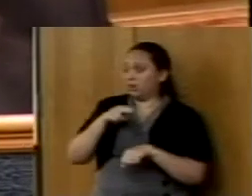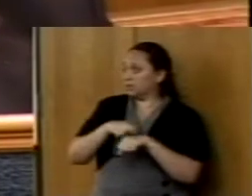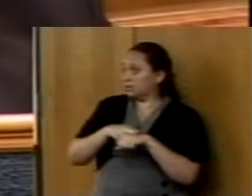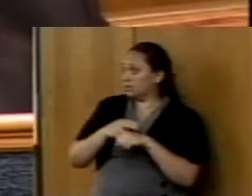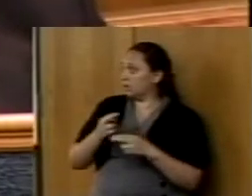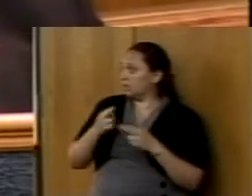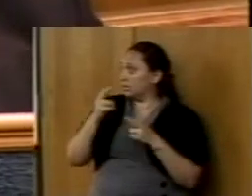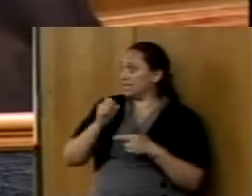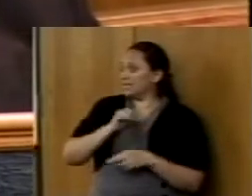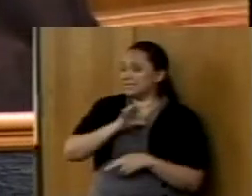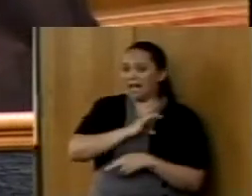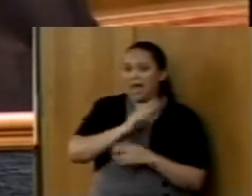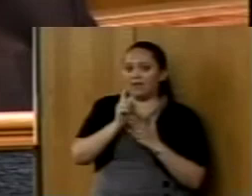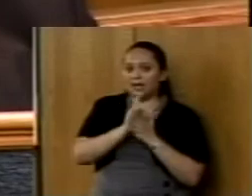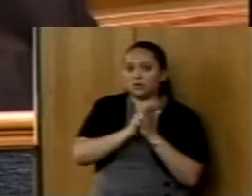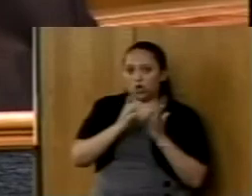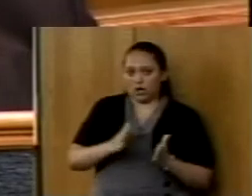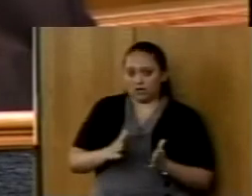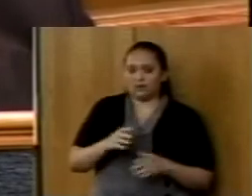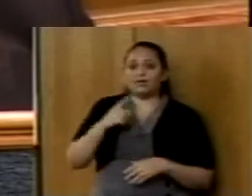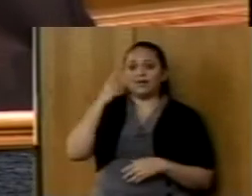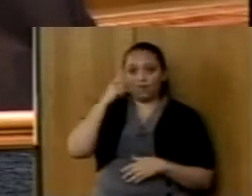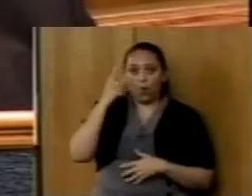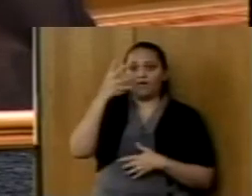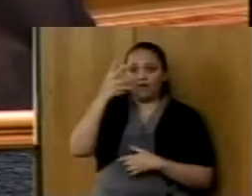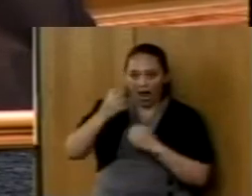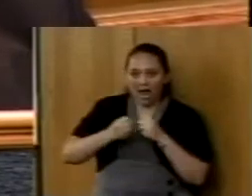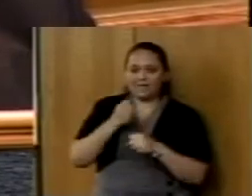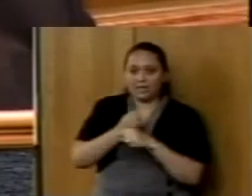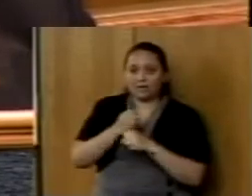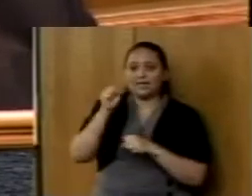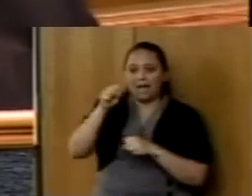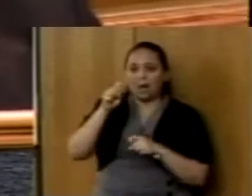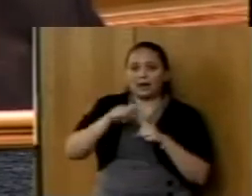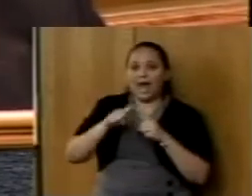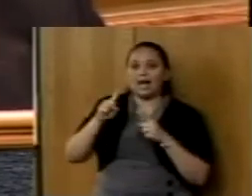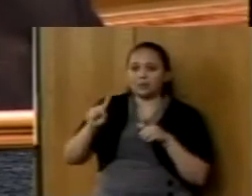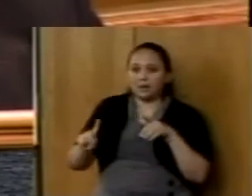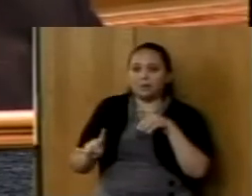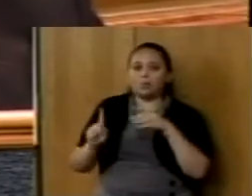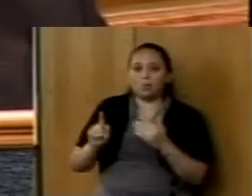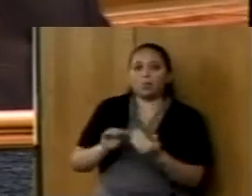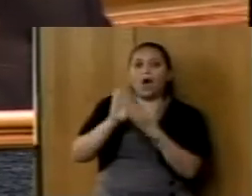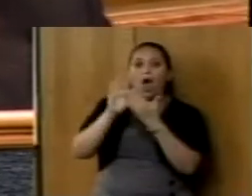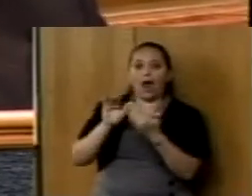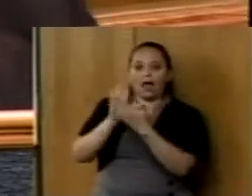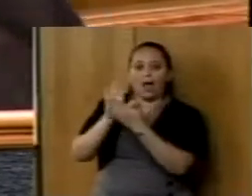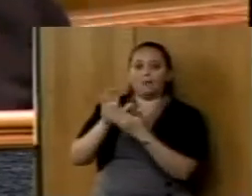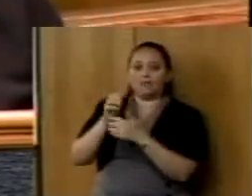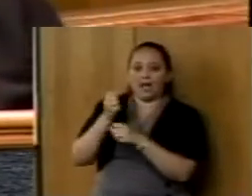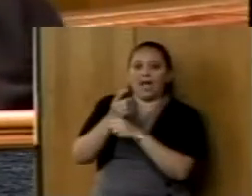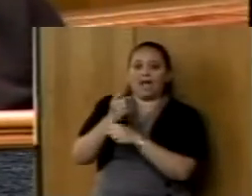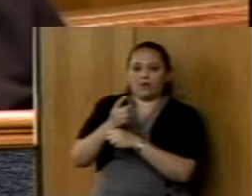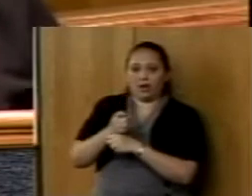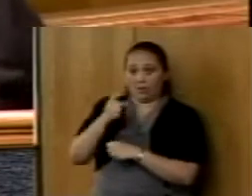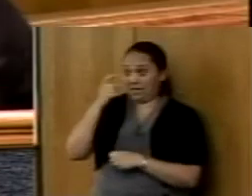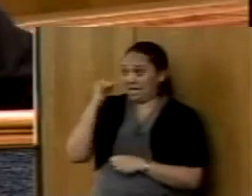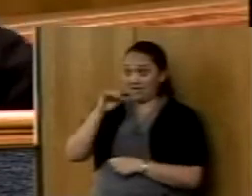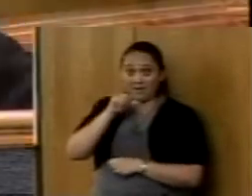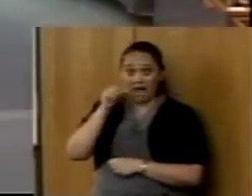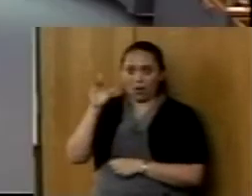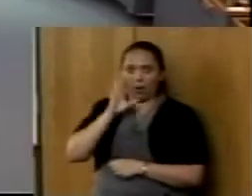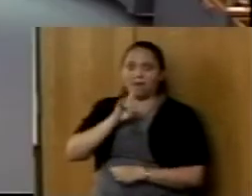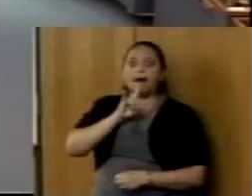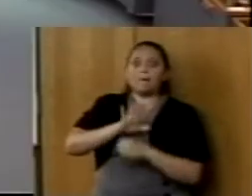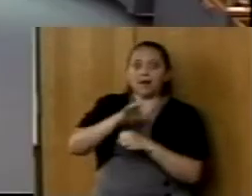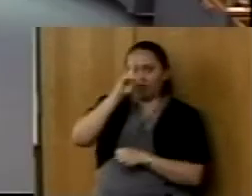is the correct one, where it is for a 5-year, but it has to be brought on a yearly basis, because if not, you're committing for 5 years, and I don't think you can do that. Every